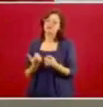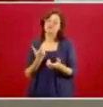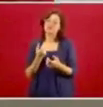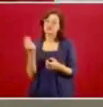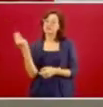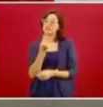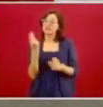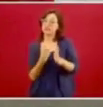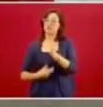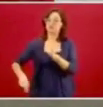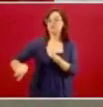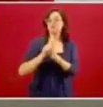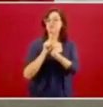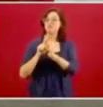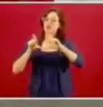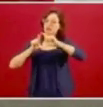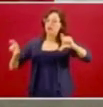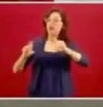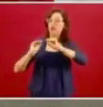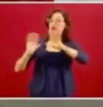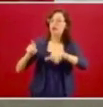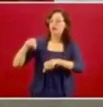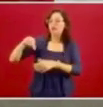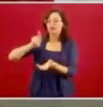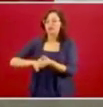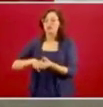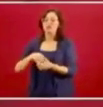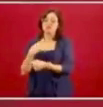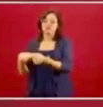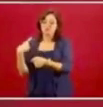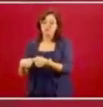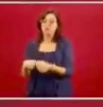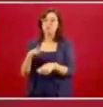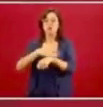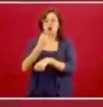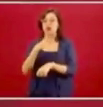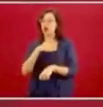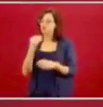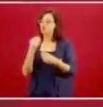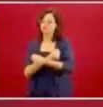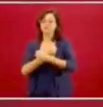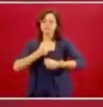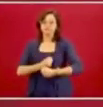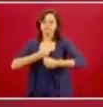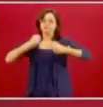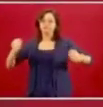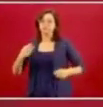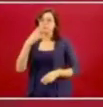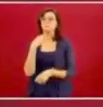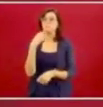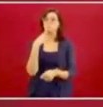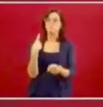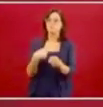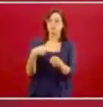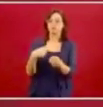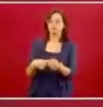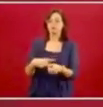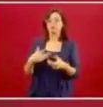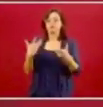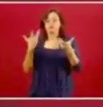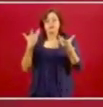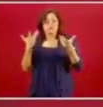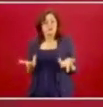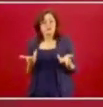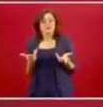we've talked about how this poor nutrition situation is related to the current supply of healthy foods within